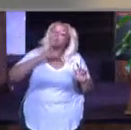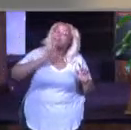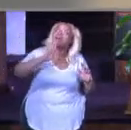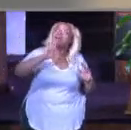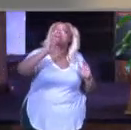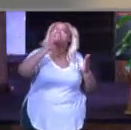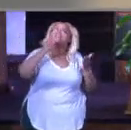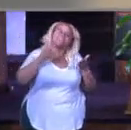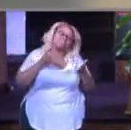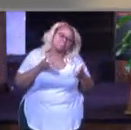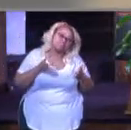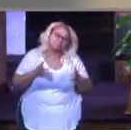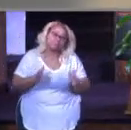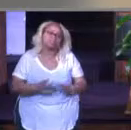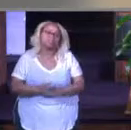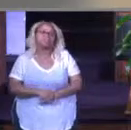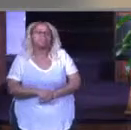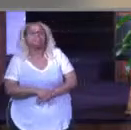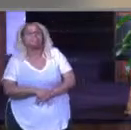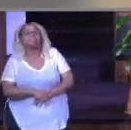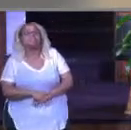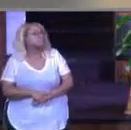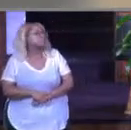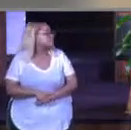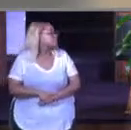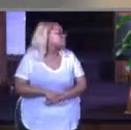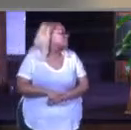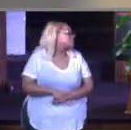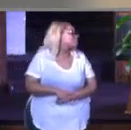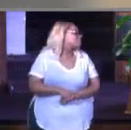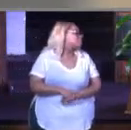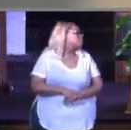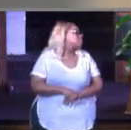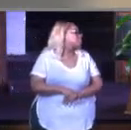Let God have his way.